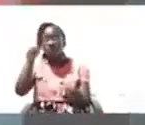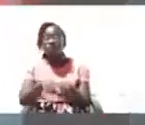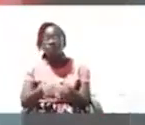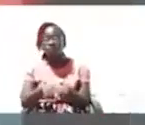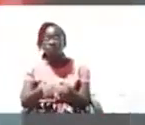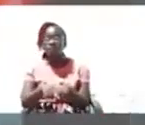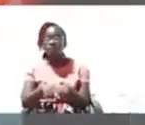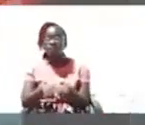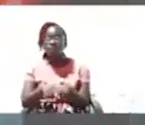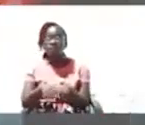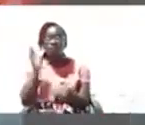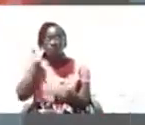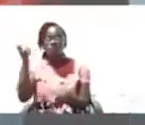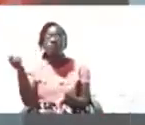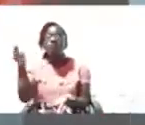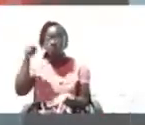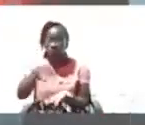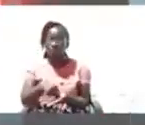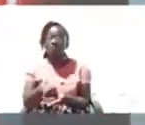restored.